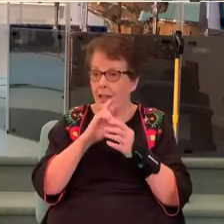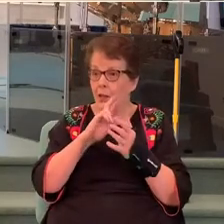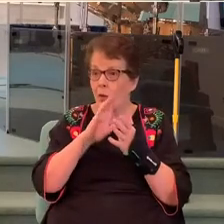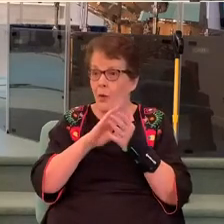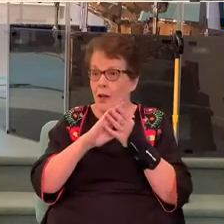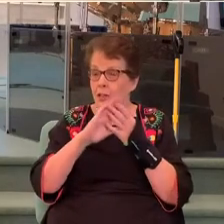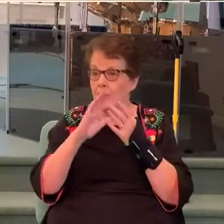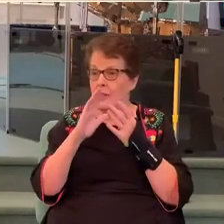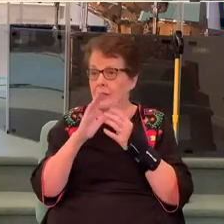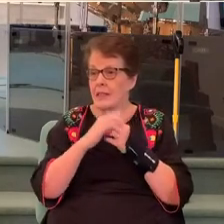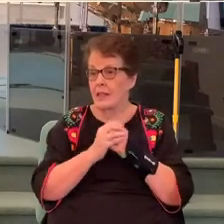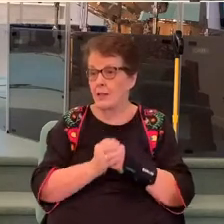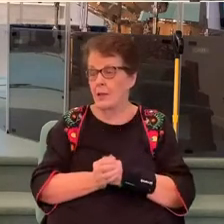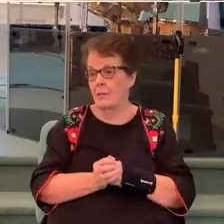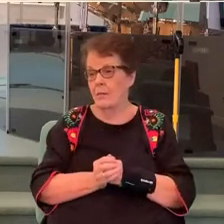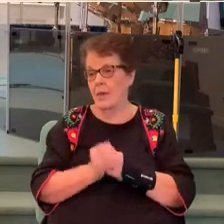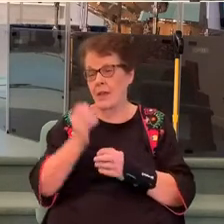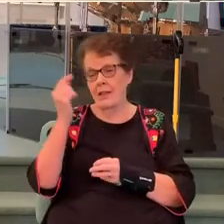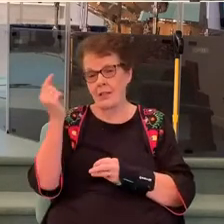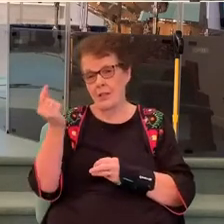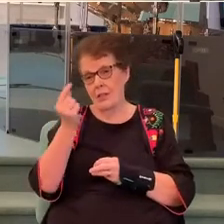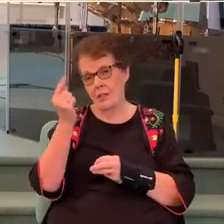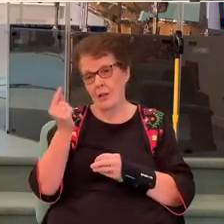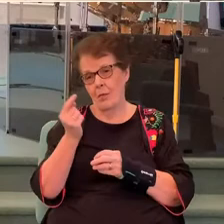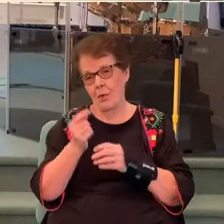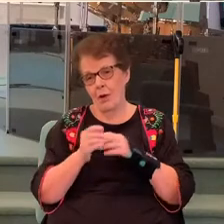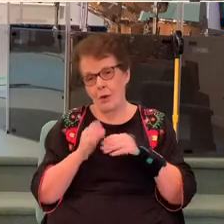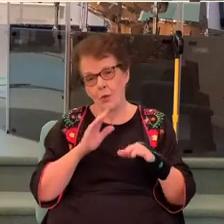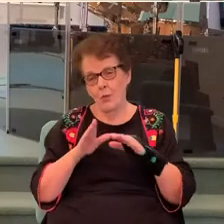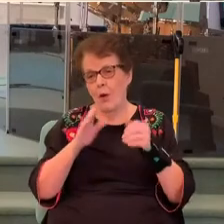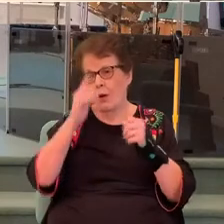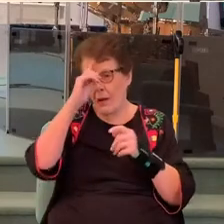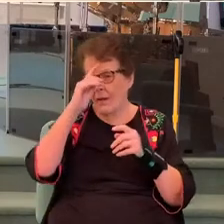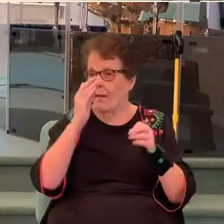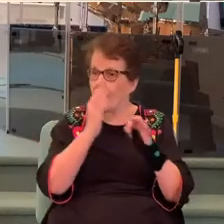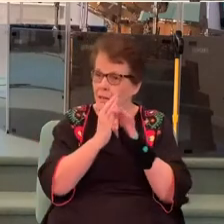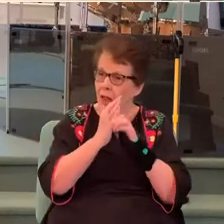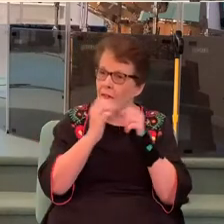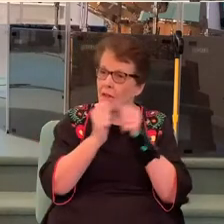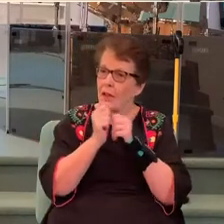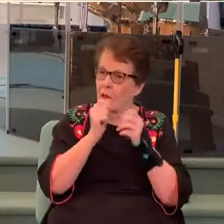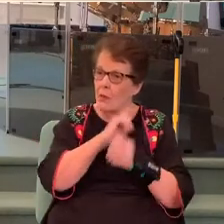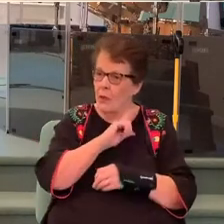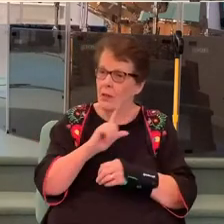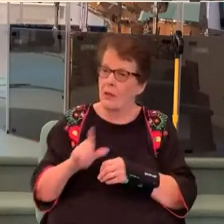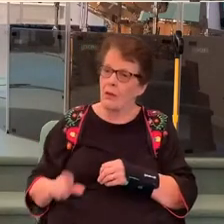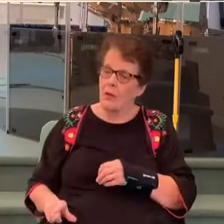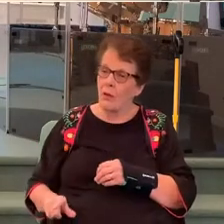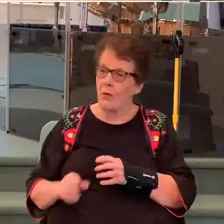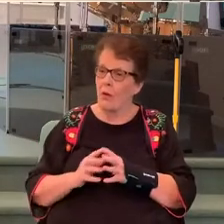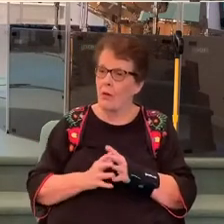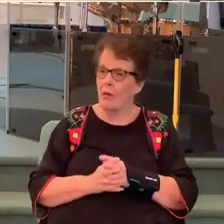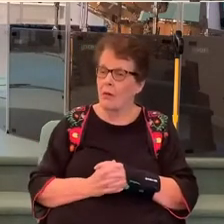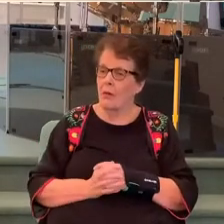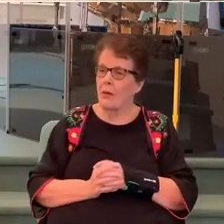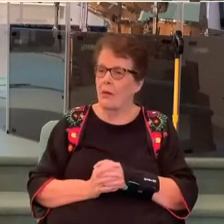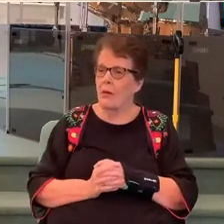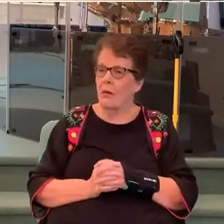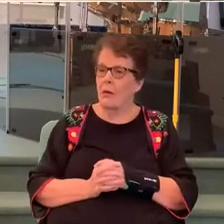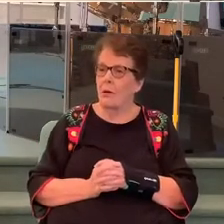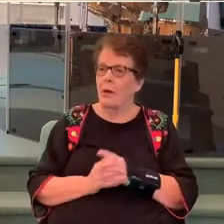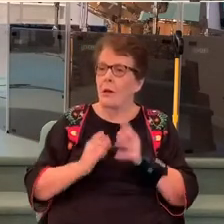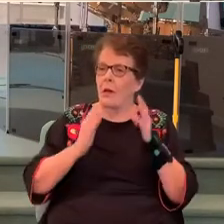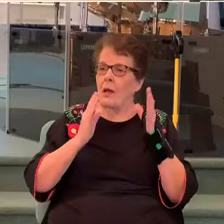This is not a super saint, it's just somebody who's walking faithfully with the Lord. The condition of the prayer must be